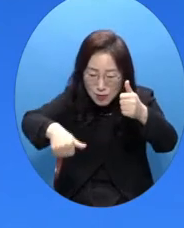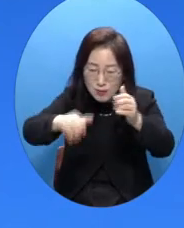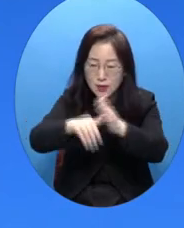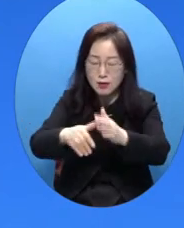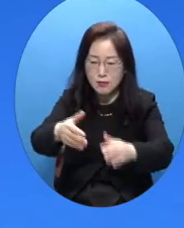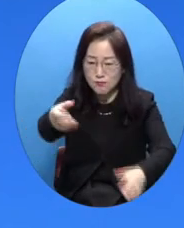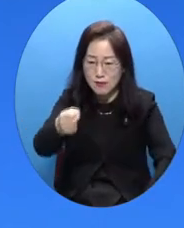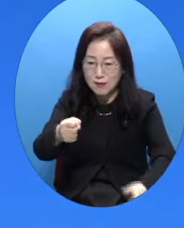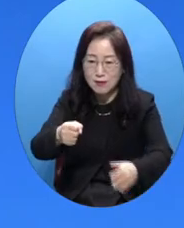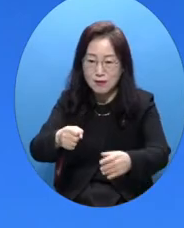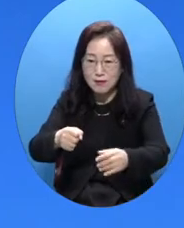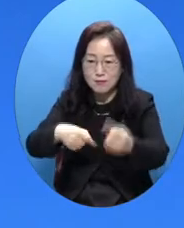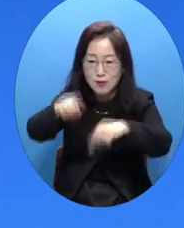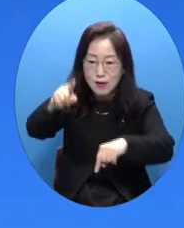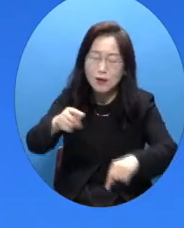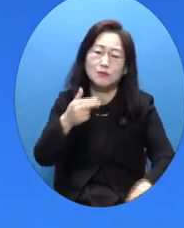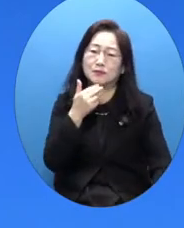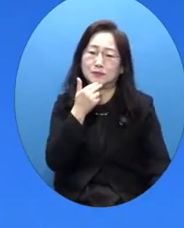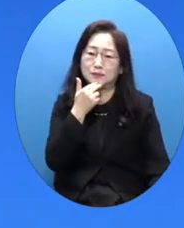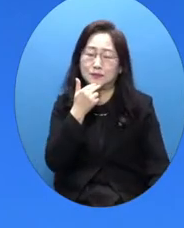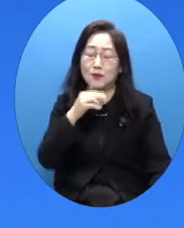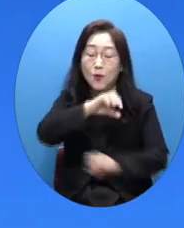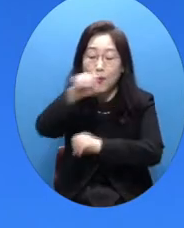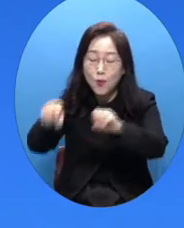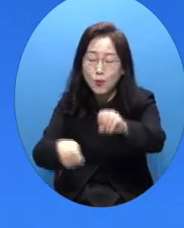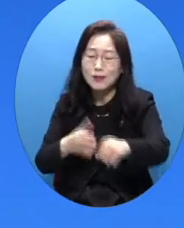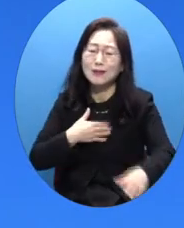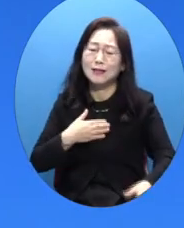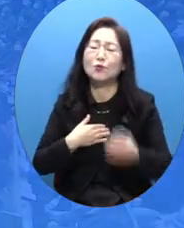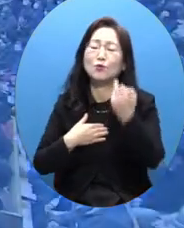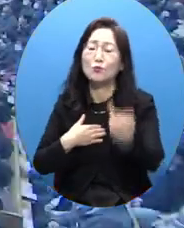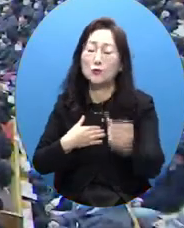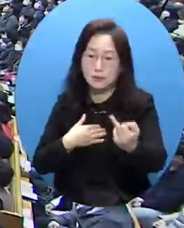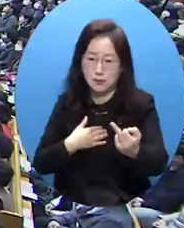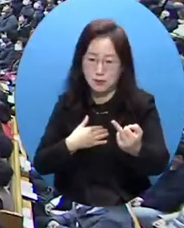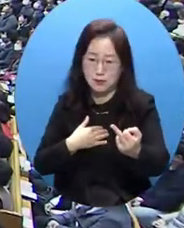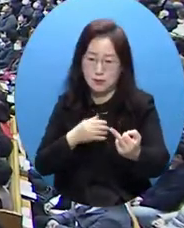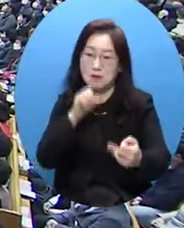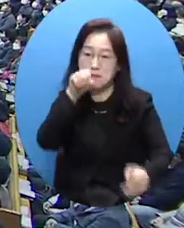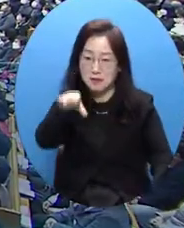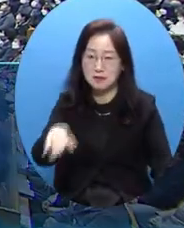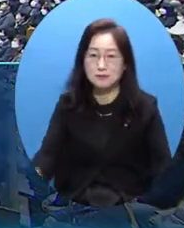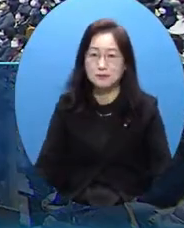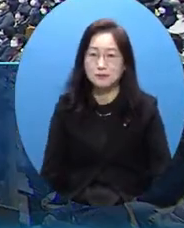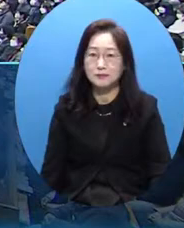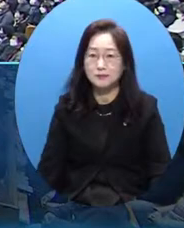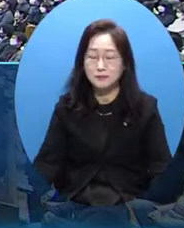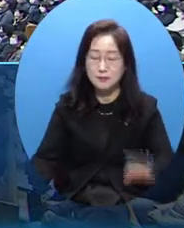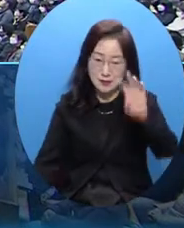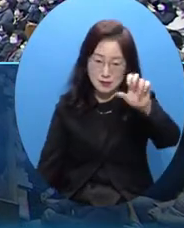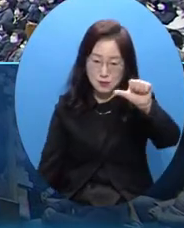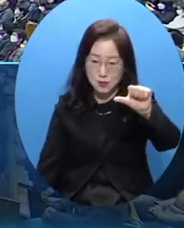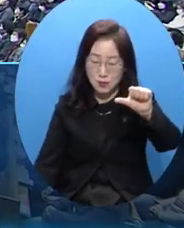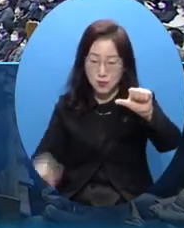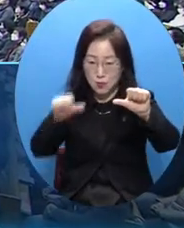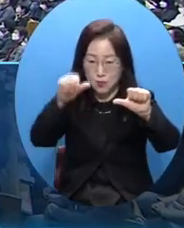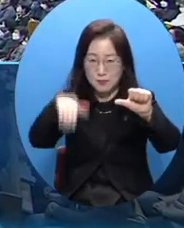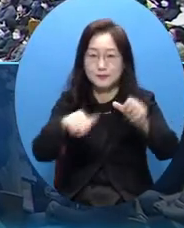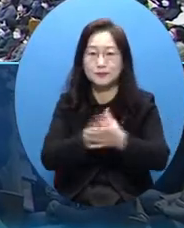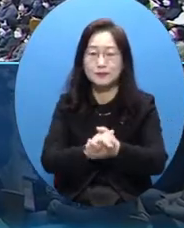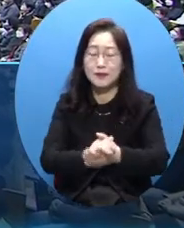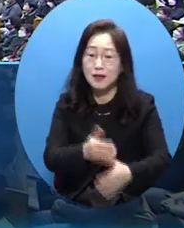he did not revenge on anyone but told them like this 45 and